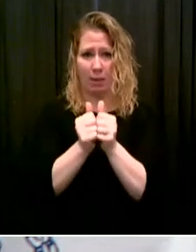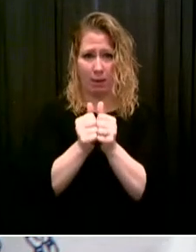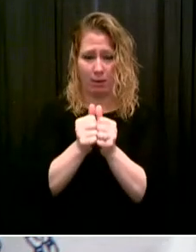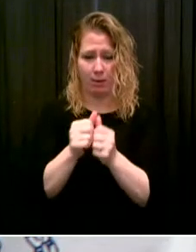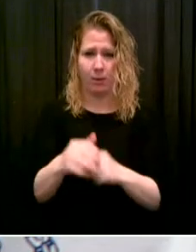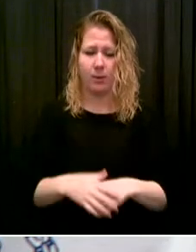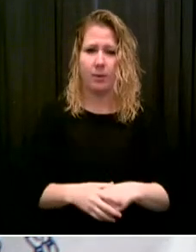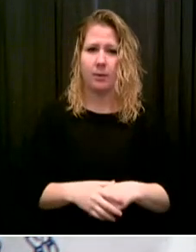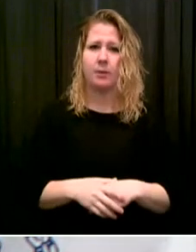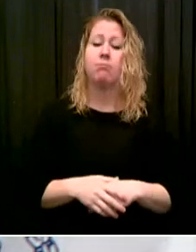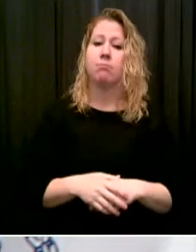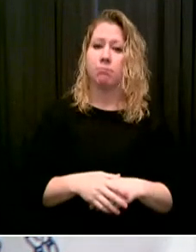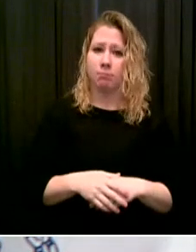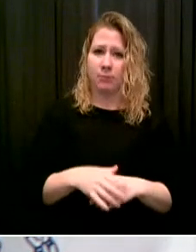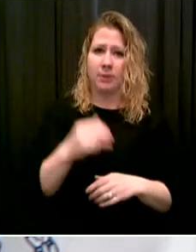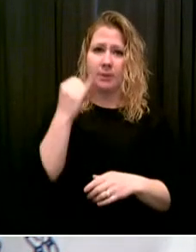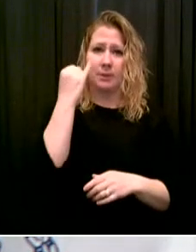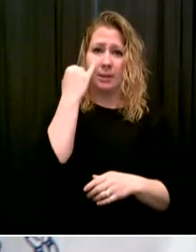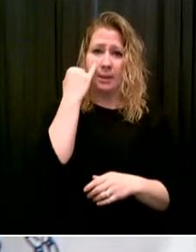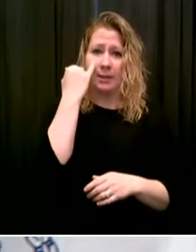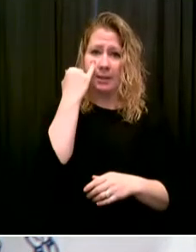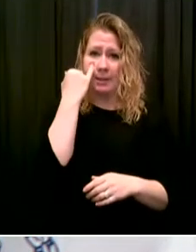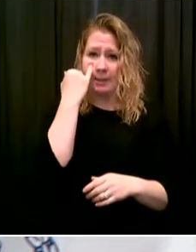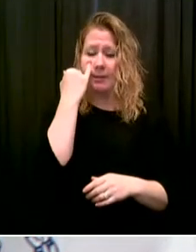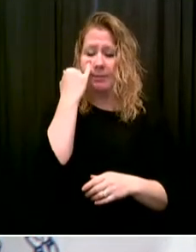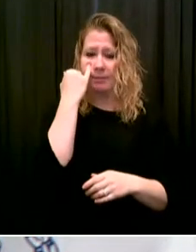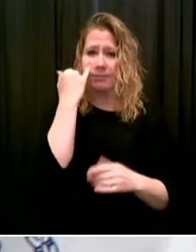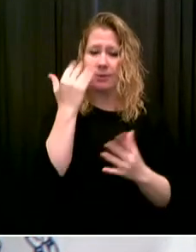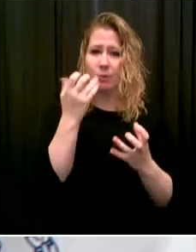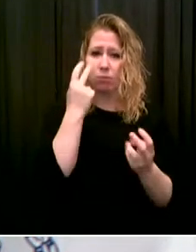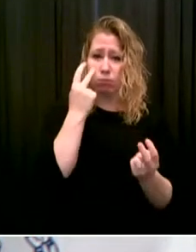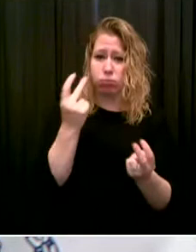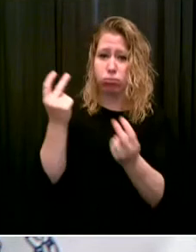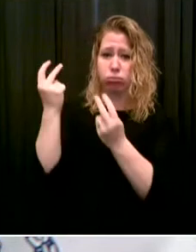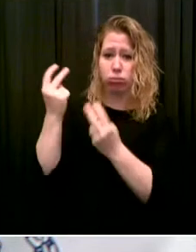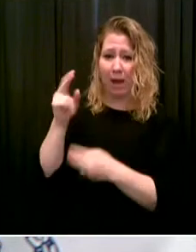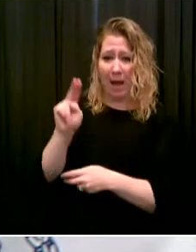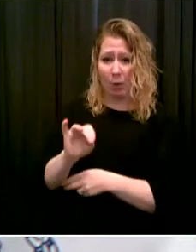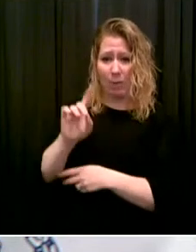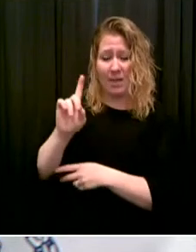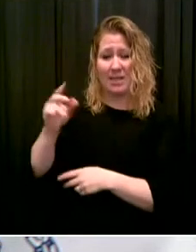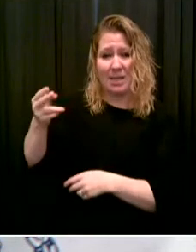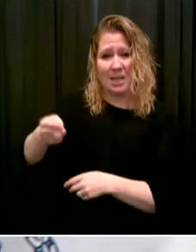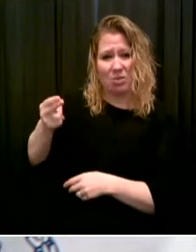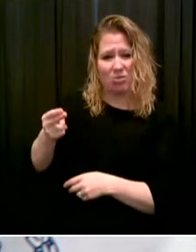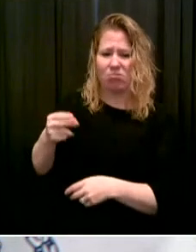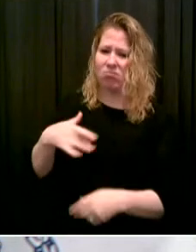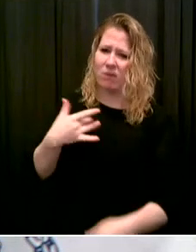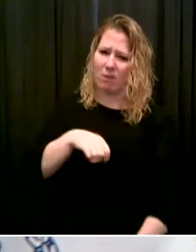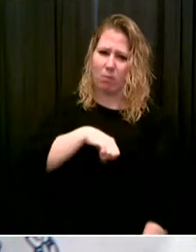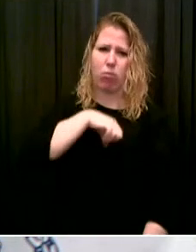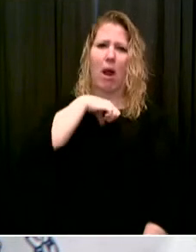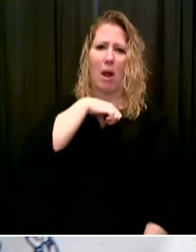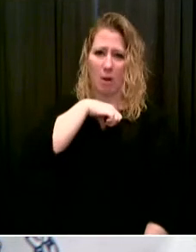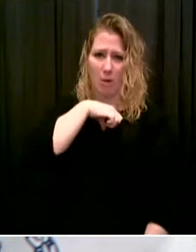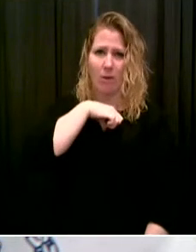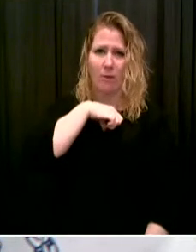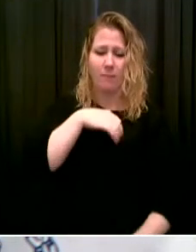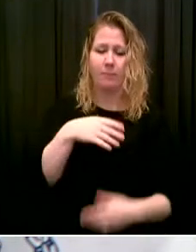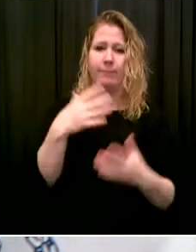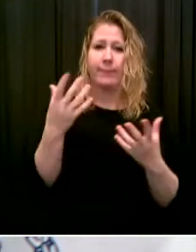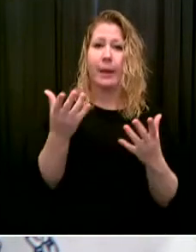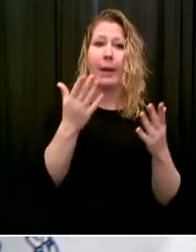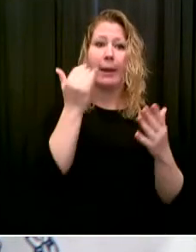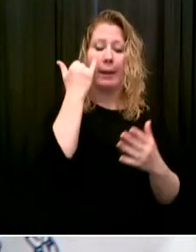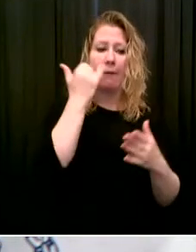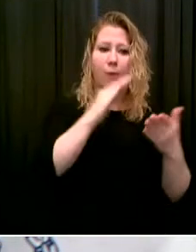NYPD, it's something that we've been extremely proud of for a long time. If a robbery happens or there's a pattern of crimes in an area, we knew how to